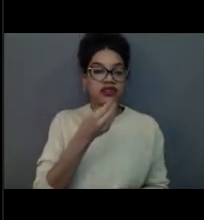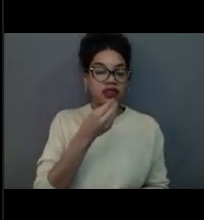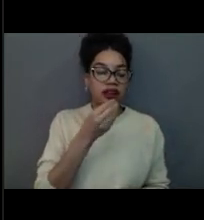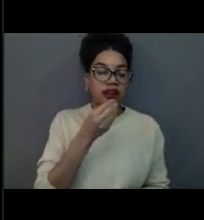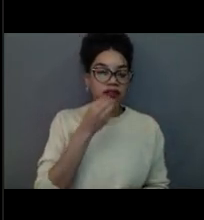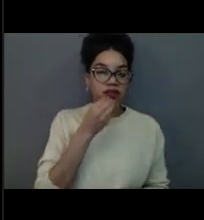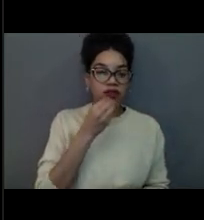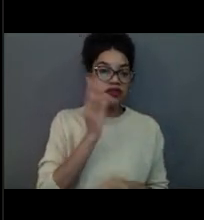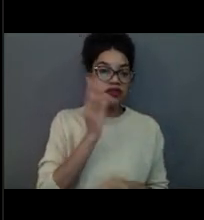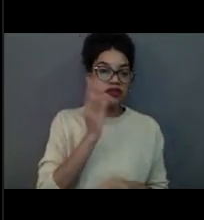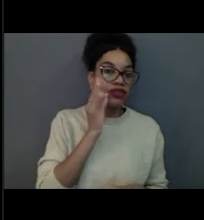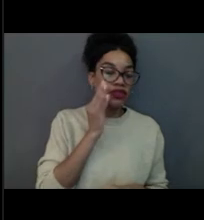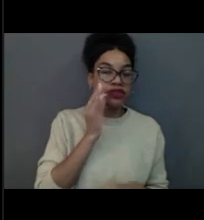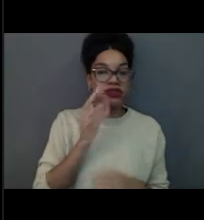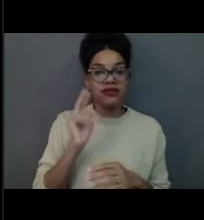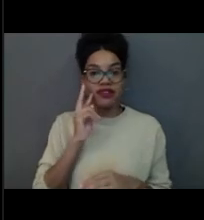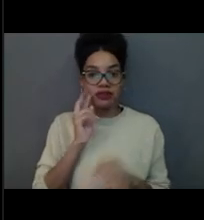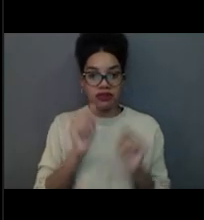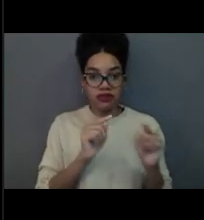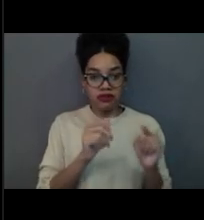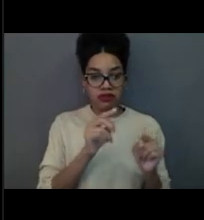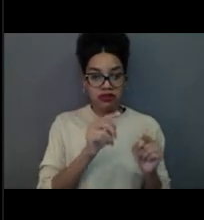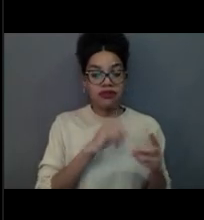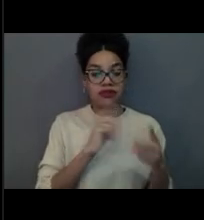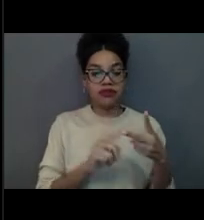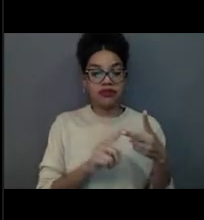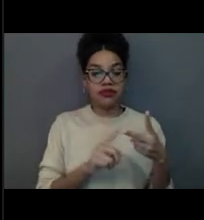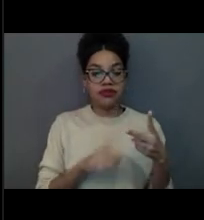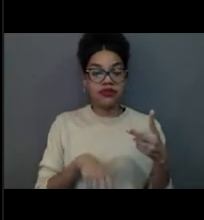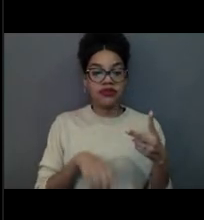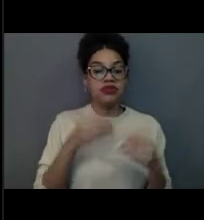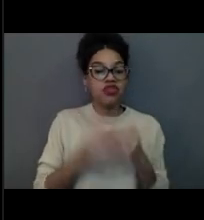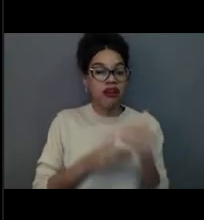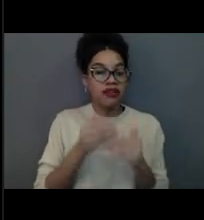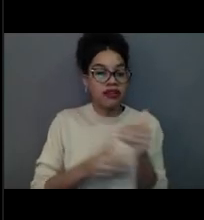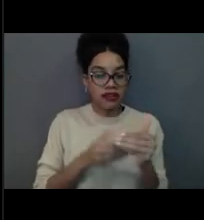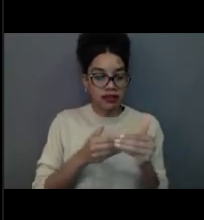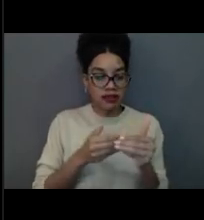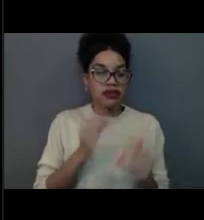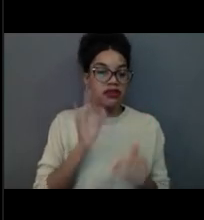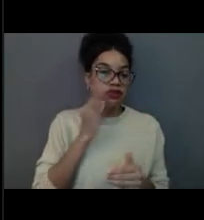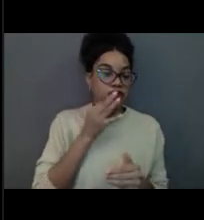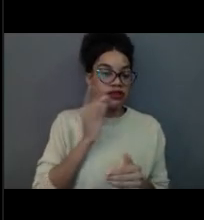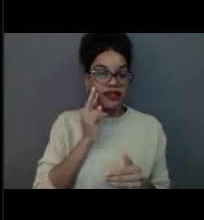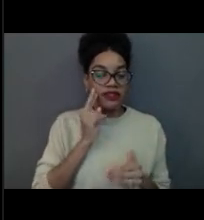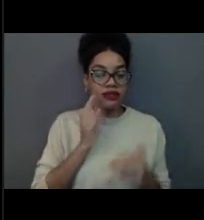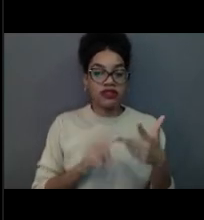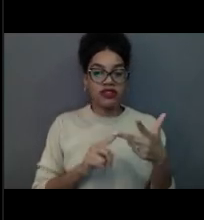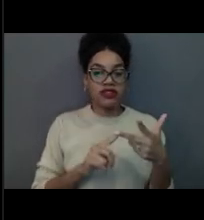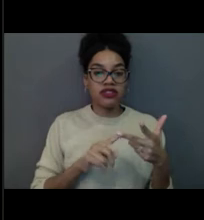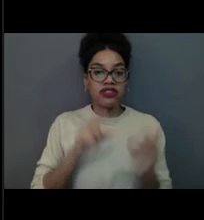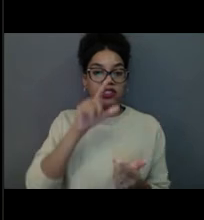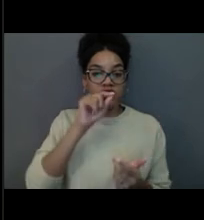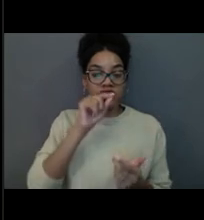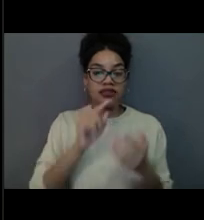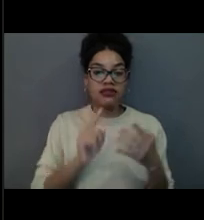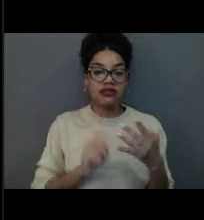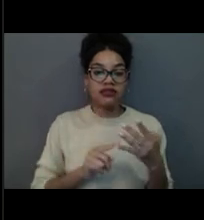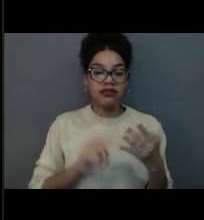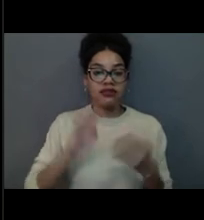processed fruits and vegetables, and chicken and beef. So they are, you know, they conduct inspections based on their